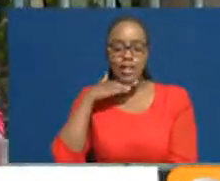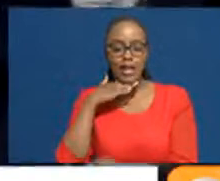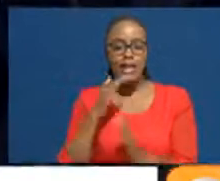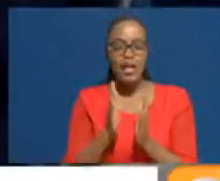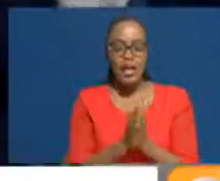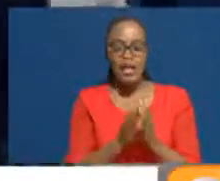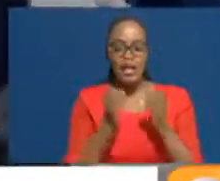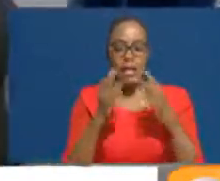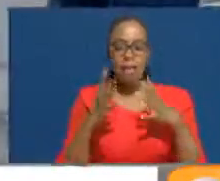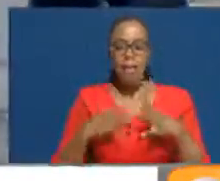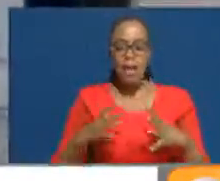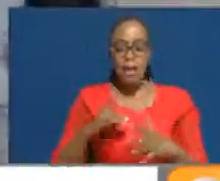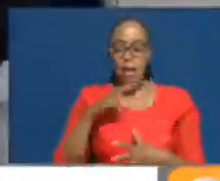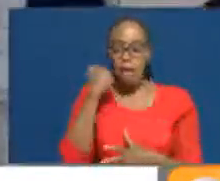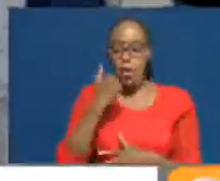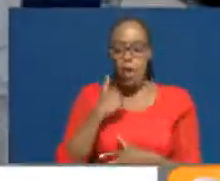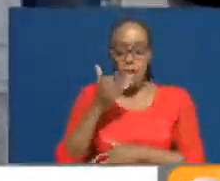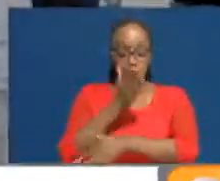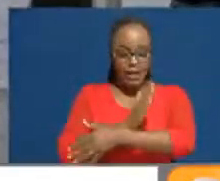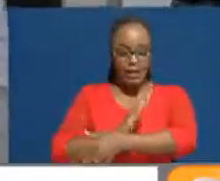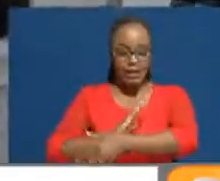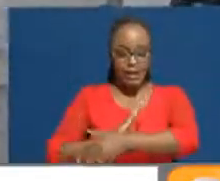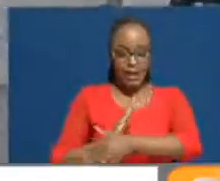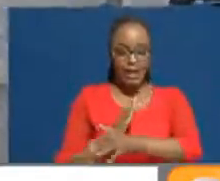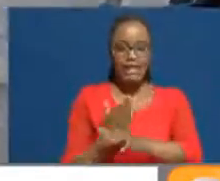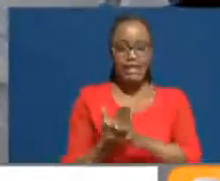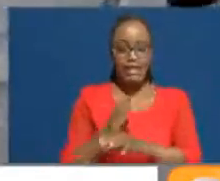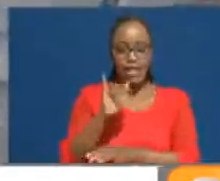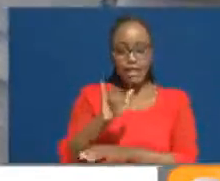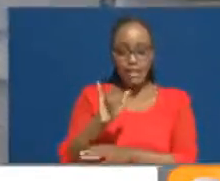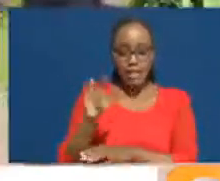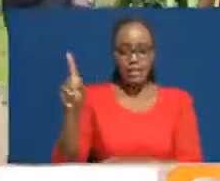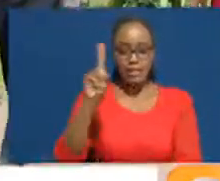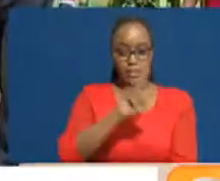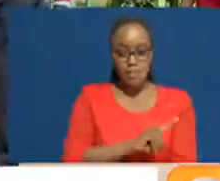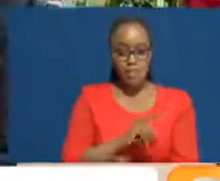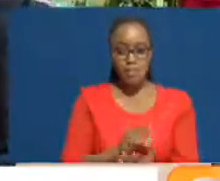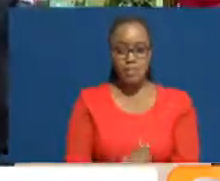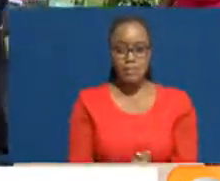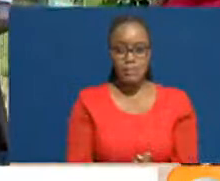the thousands who sustained injuries on the fateful day?